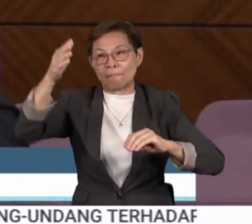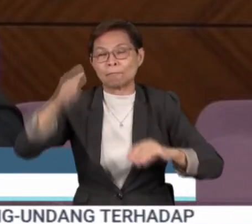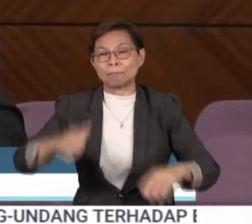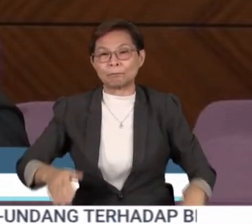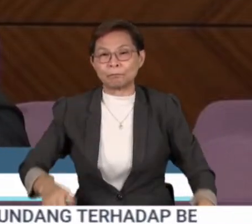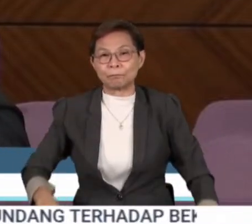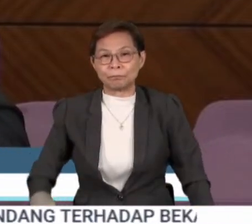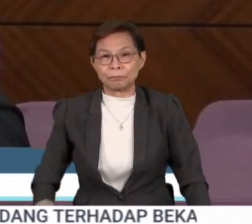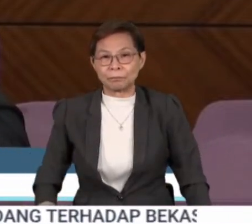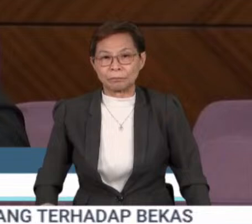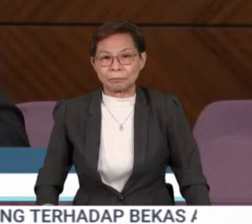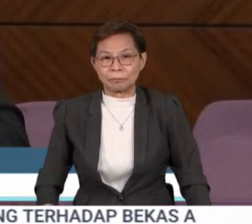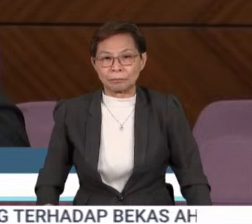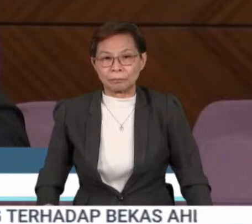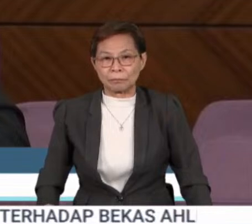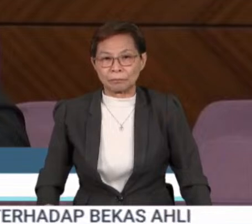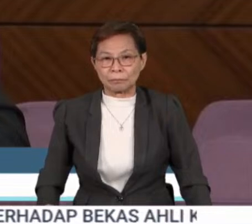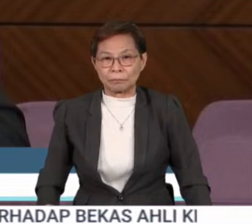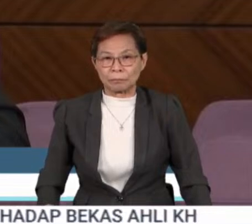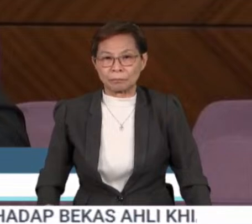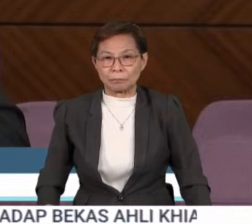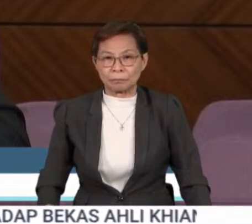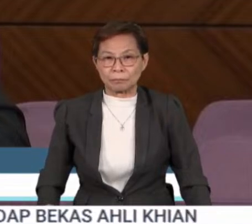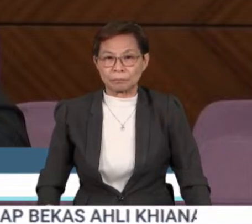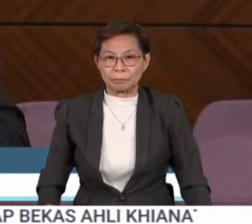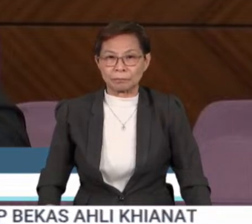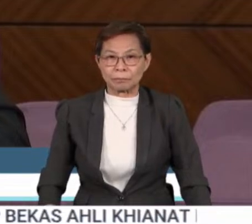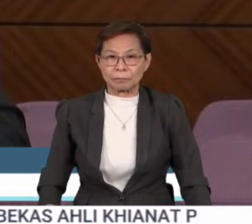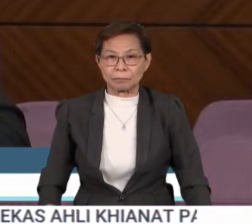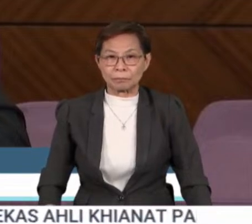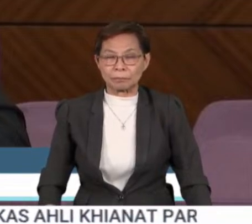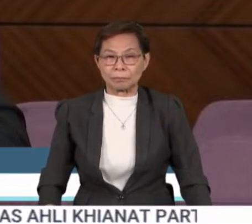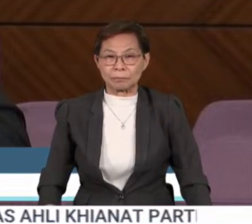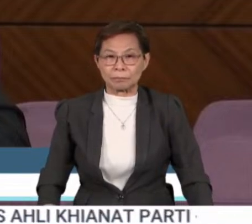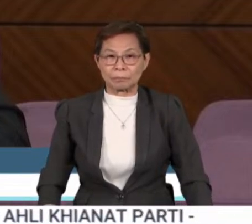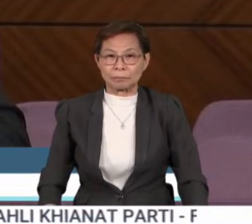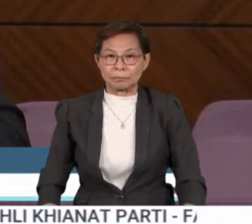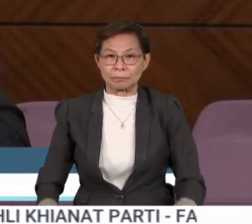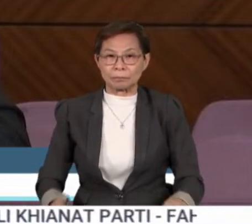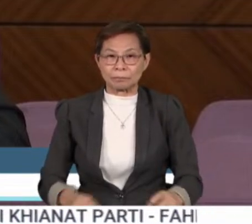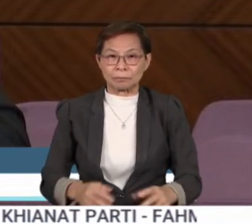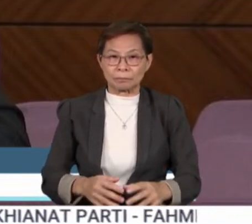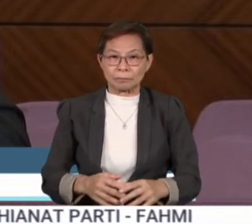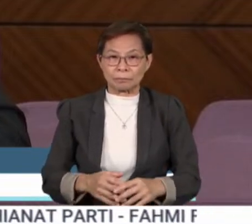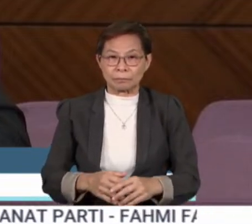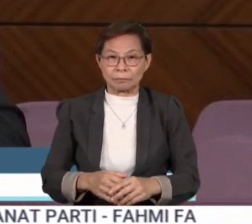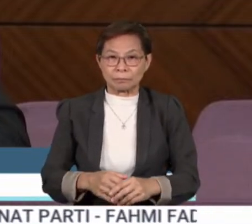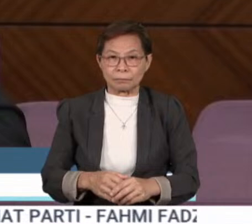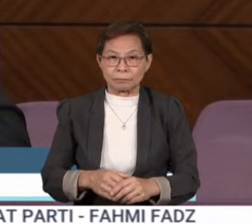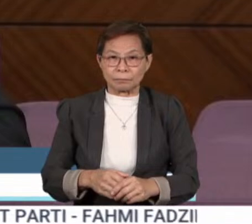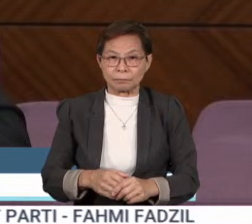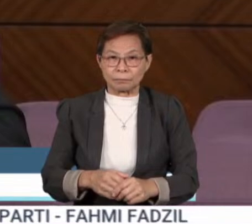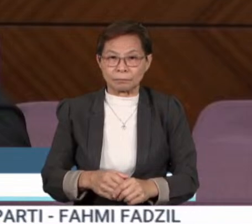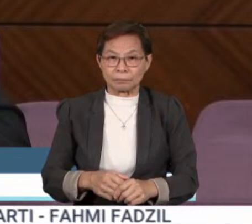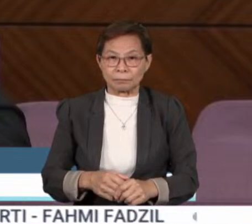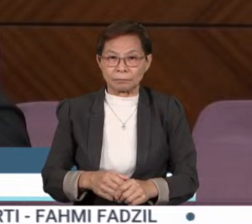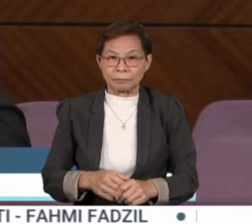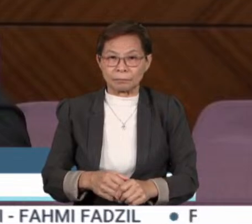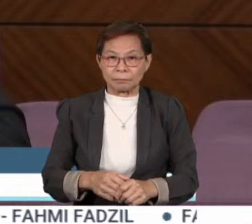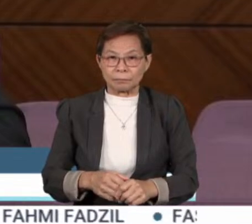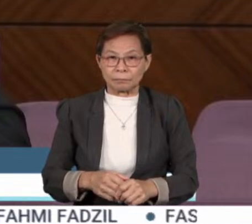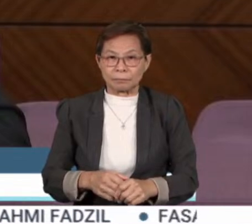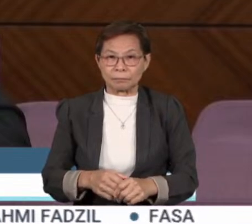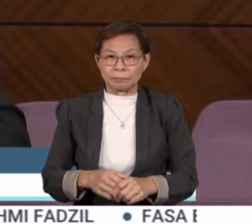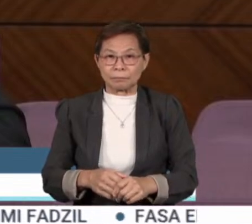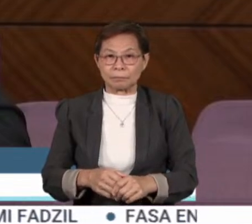Why is kiraan 10 kilowatt per jam tu macam mana? Daripada 1,501 atau daripada kosong kalau dia ada 1,500? Dia dah jawab dengan.